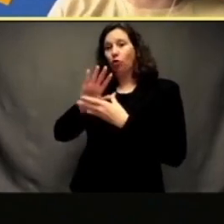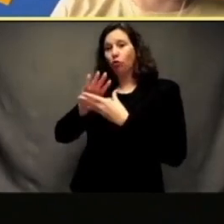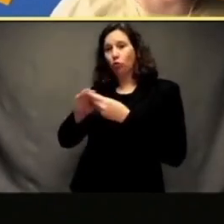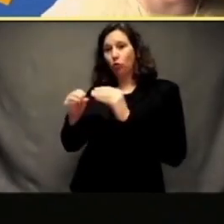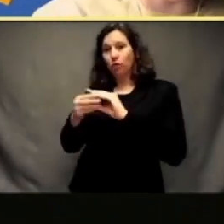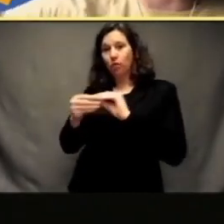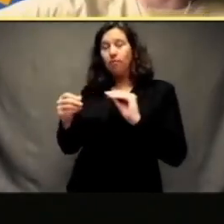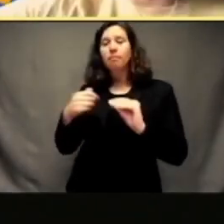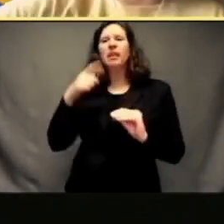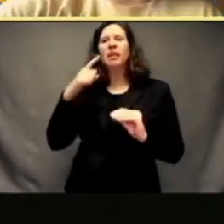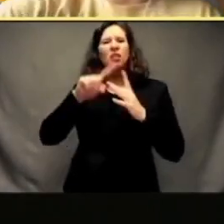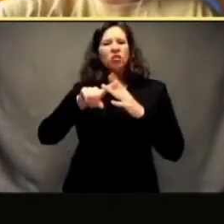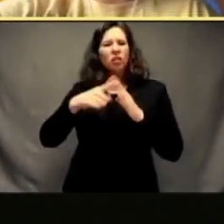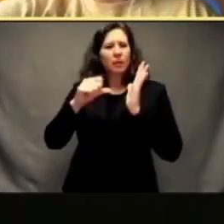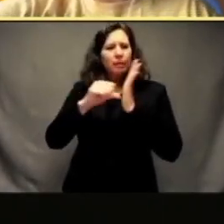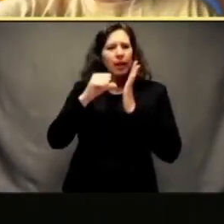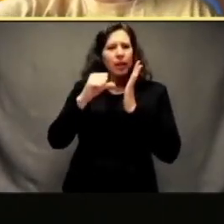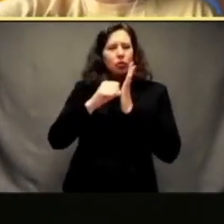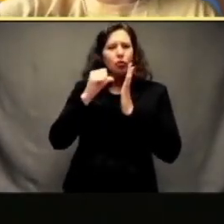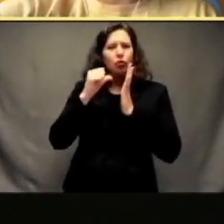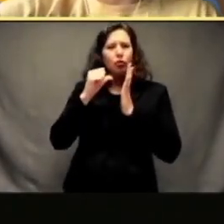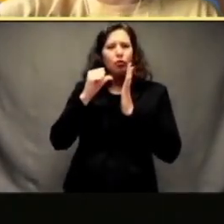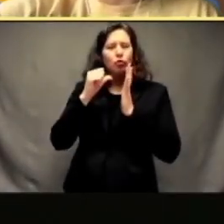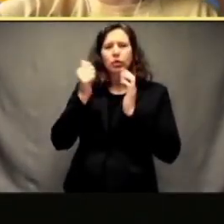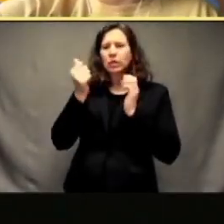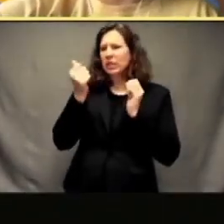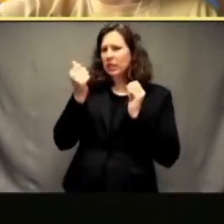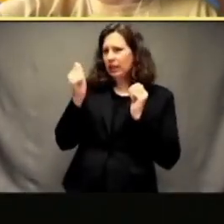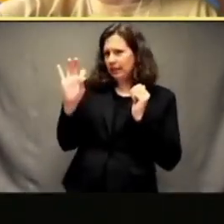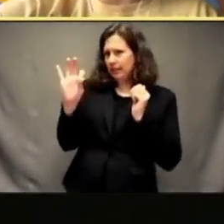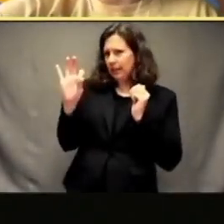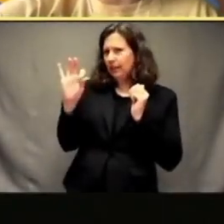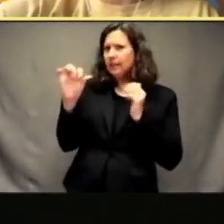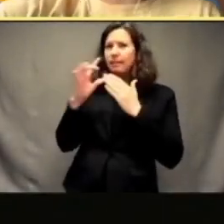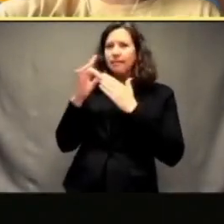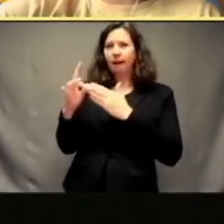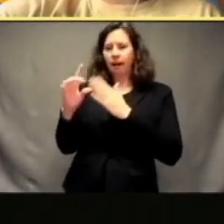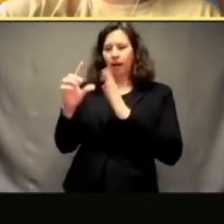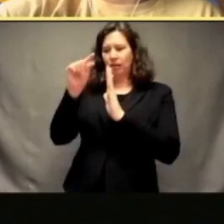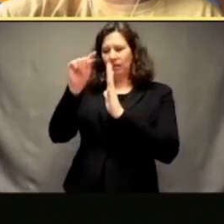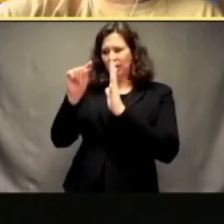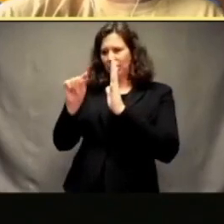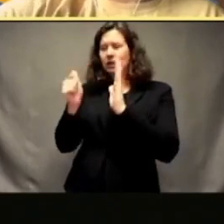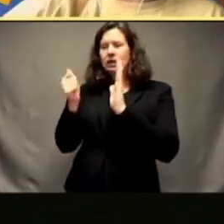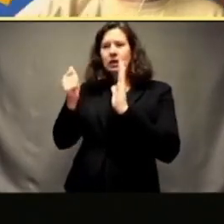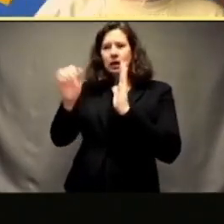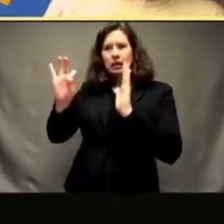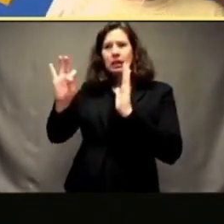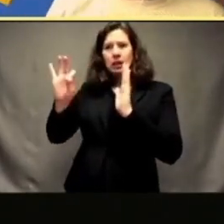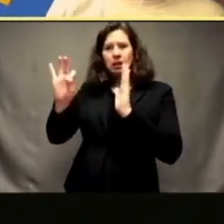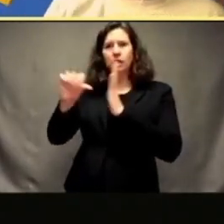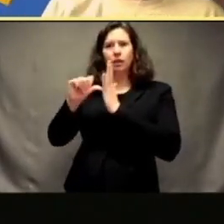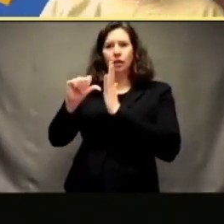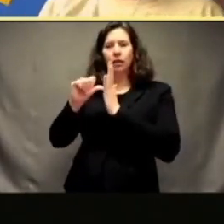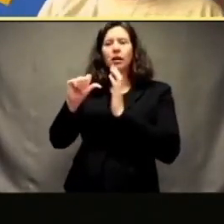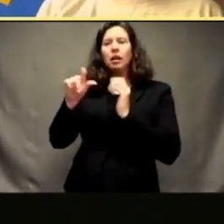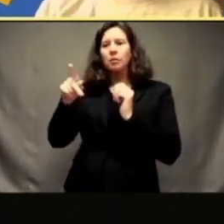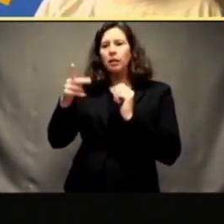believe these start on page 19 in the guide. Yep, They start on page 19 in that